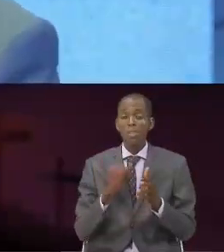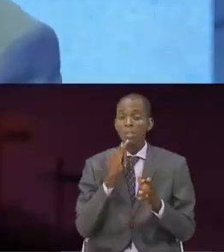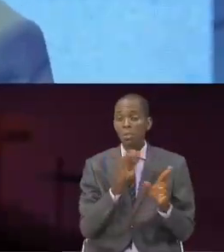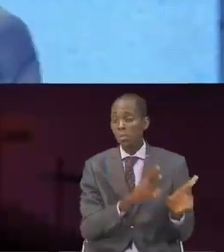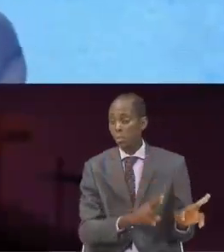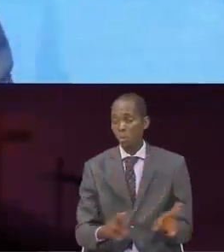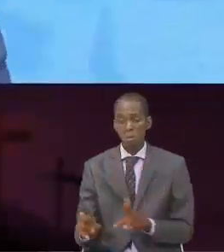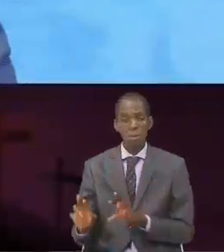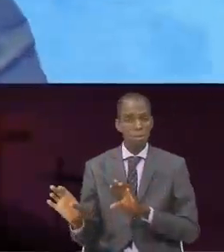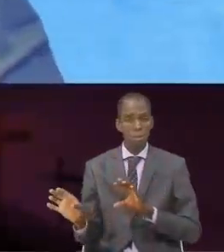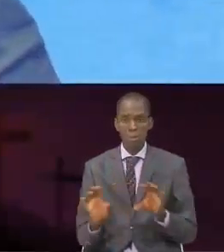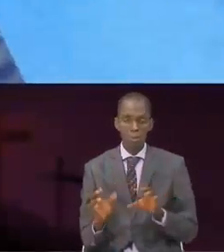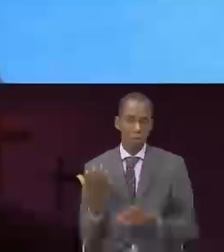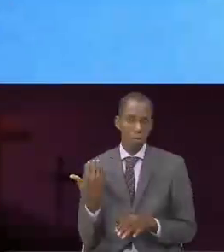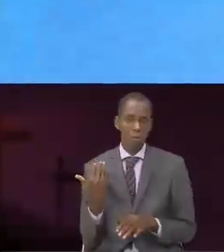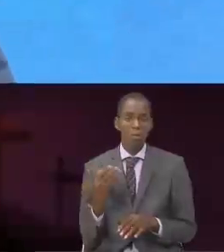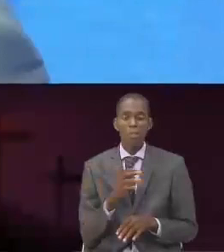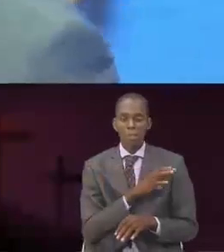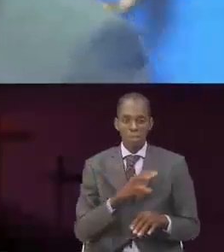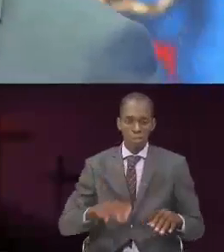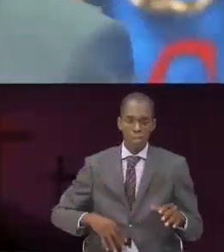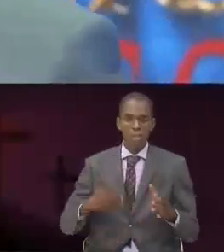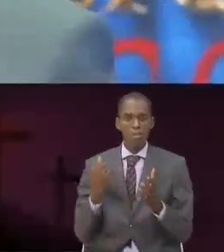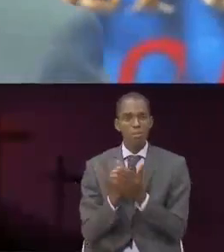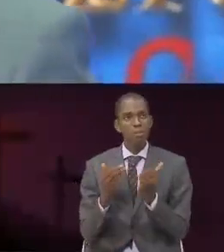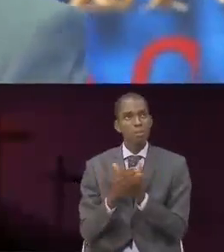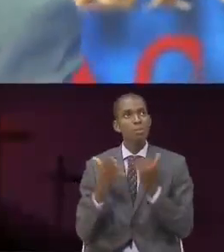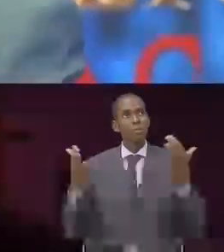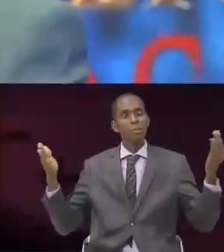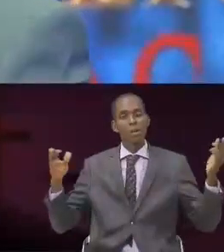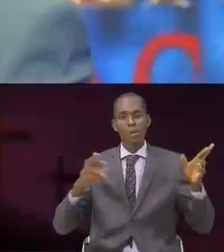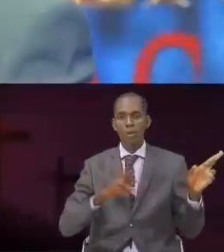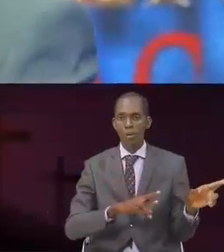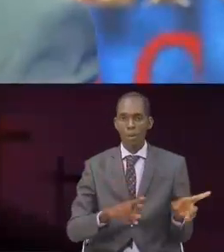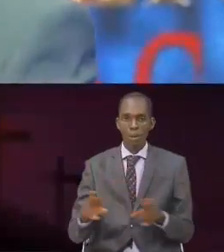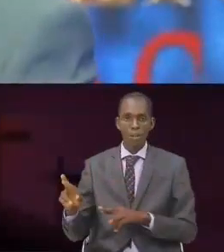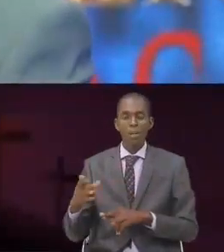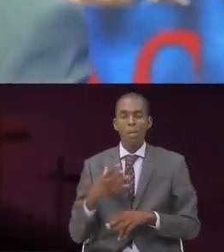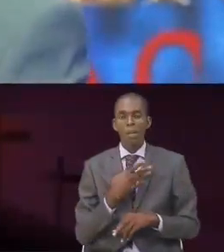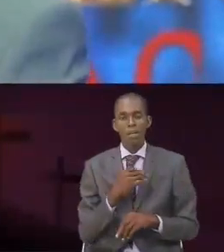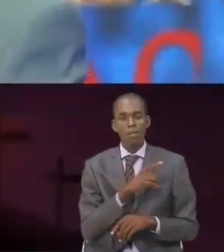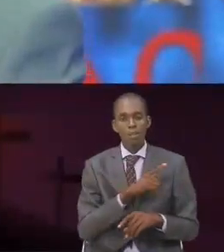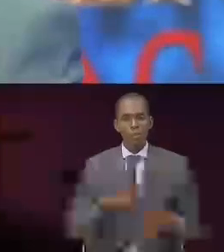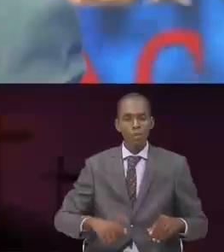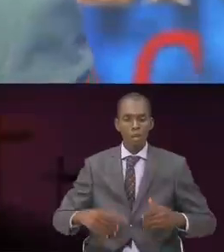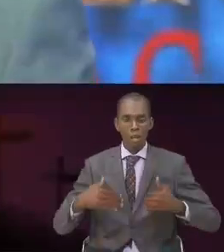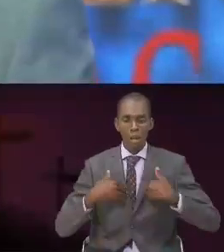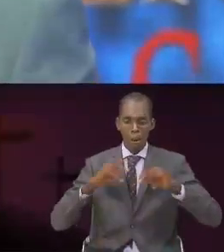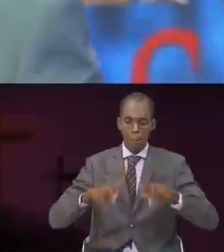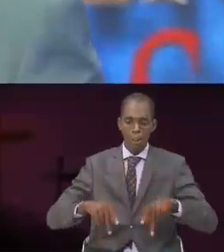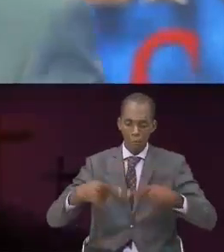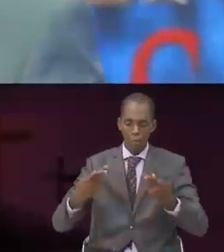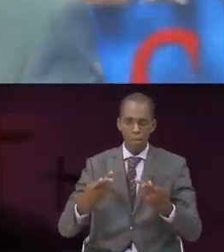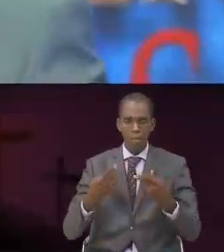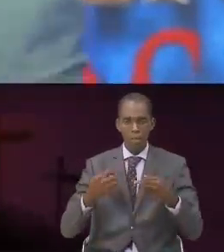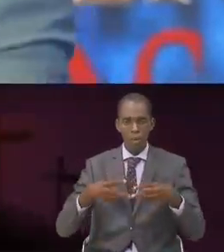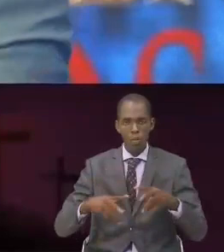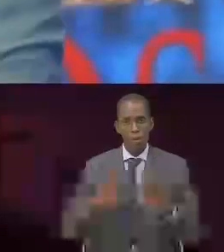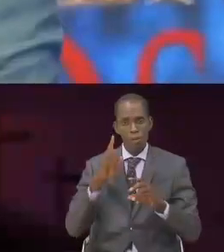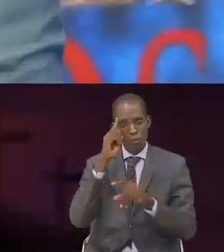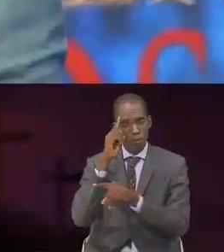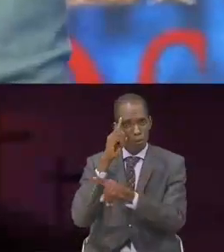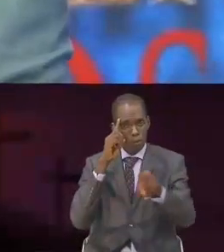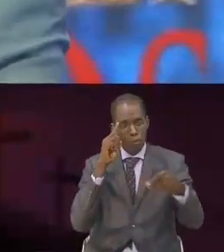help from the cross. It's done already. Christ crucified already, and the Lord